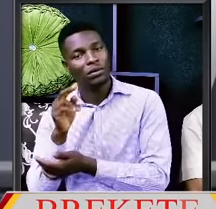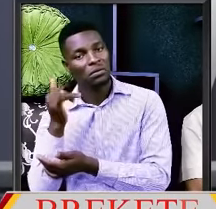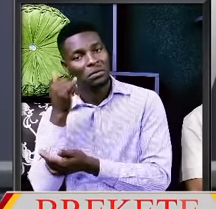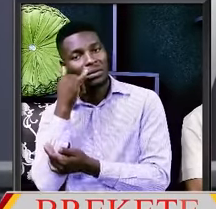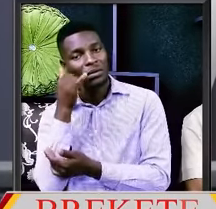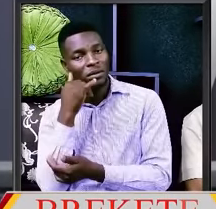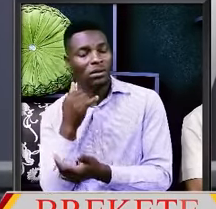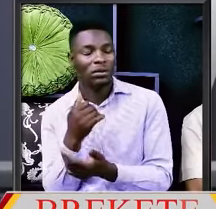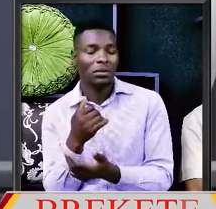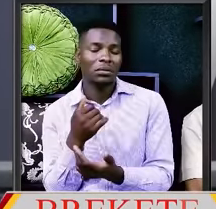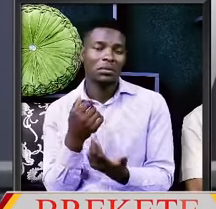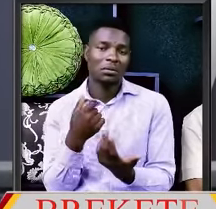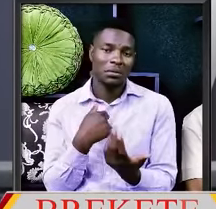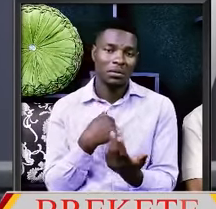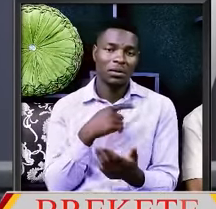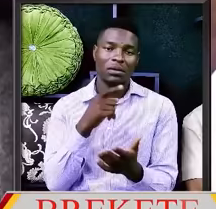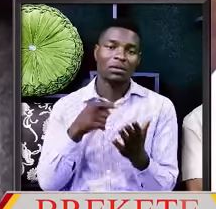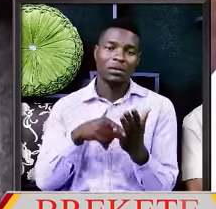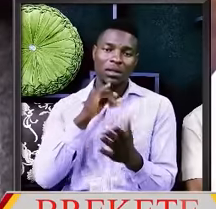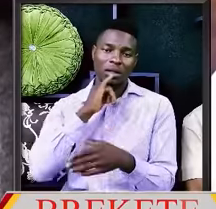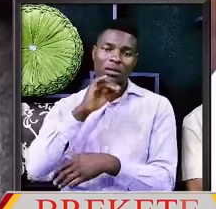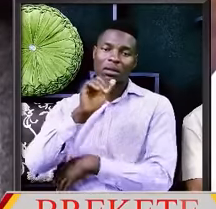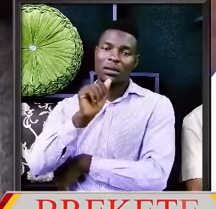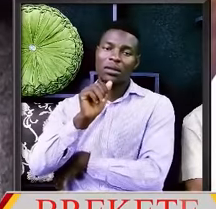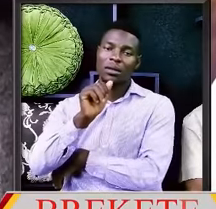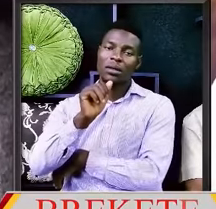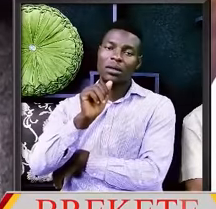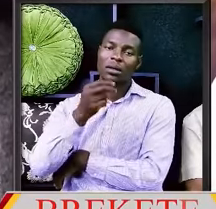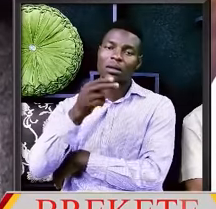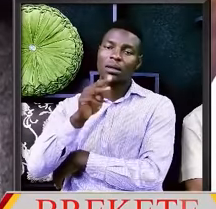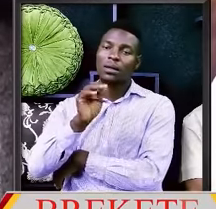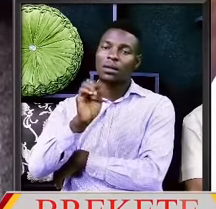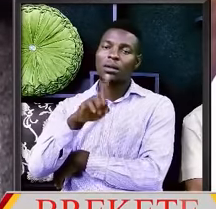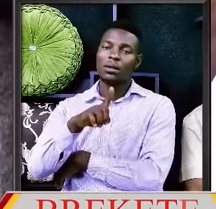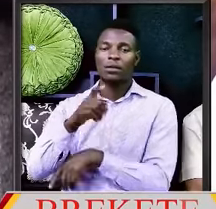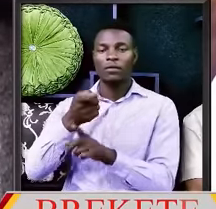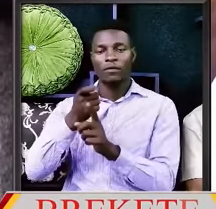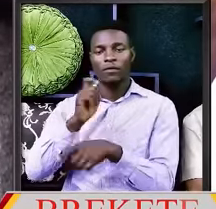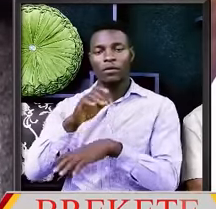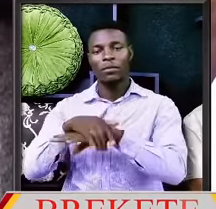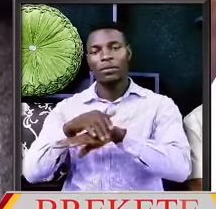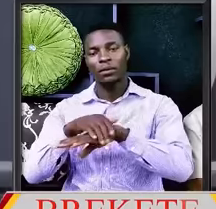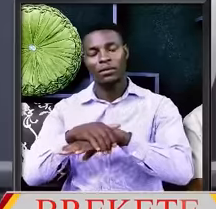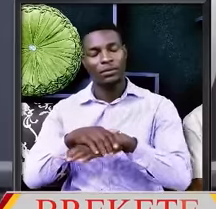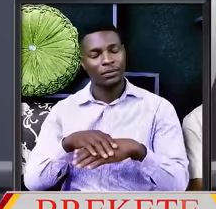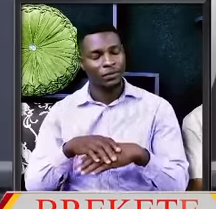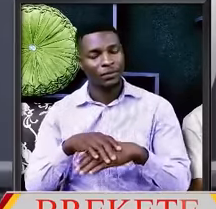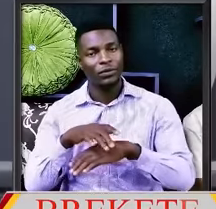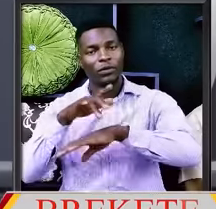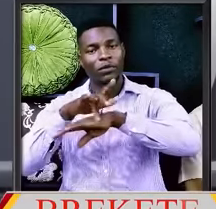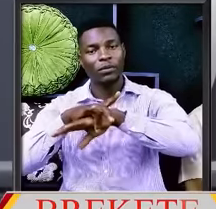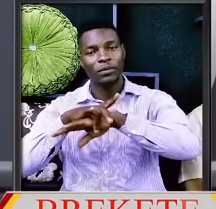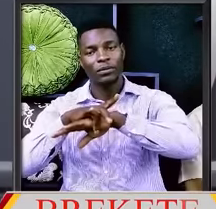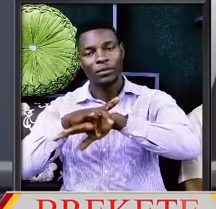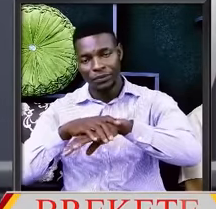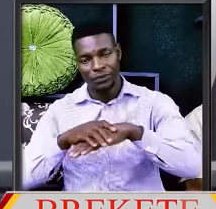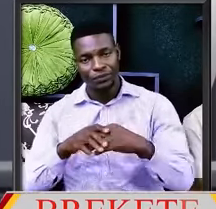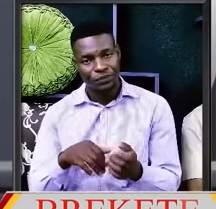ordinary president. This is Ahmed Ali from London. Okay, Ahmed Ali from London. What team be your contributor,